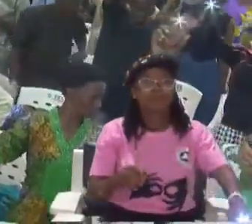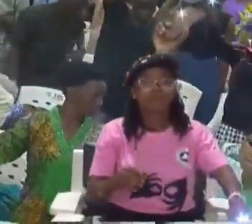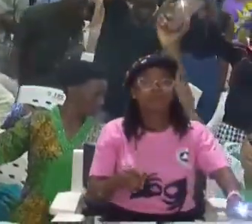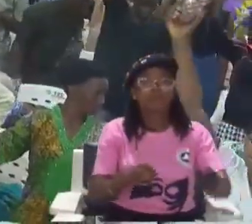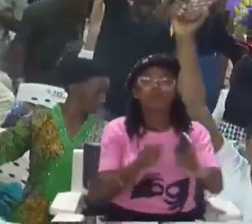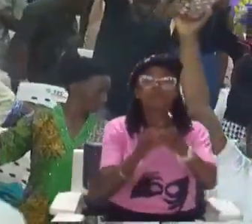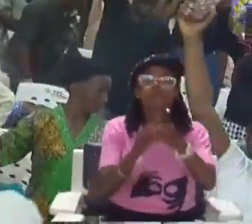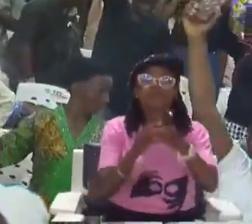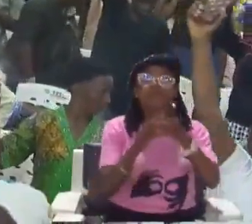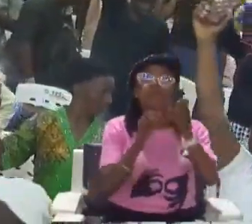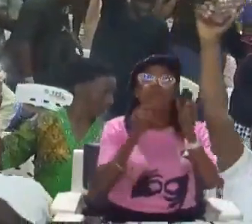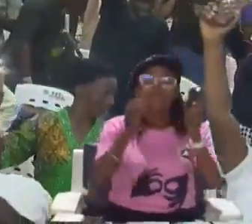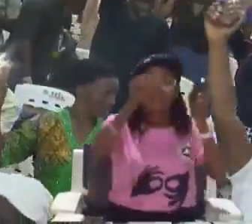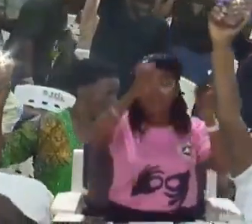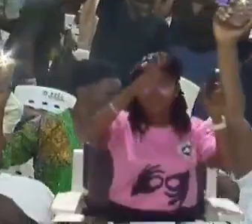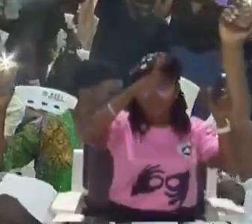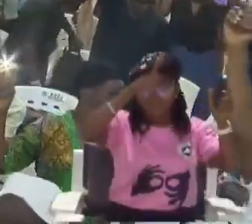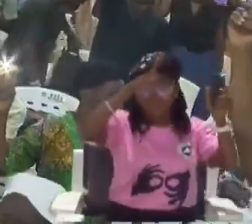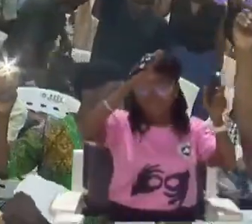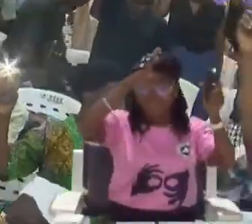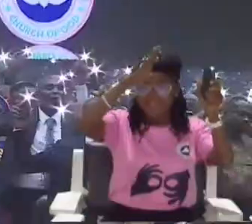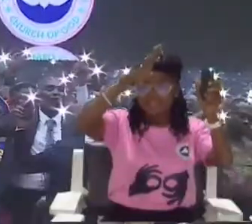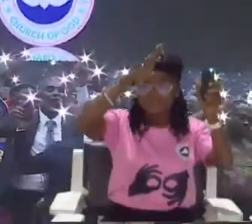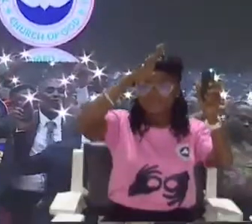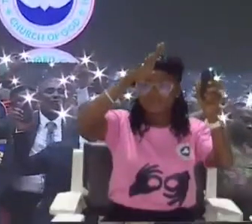Father. Baba.